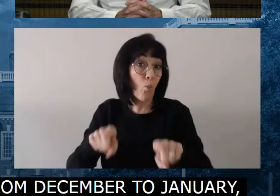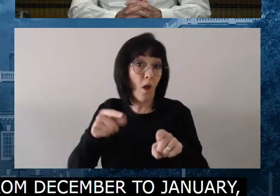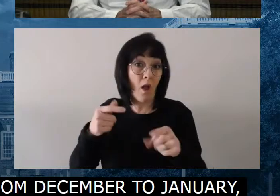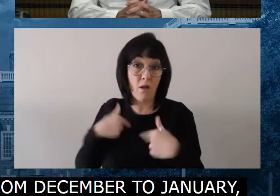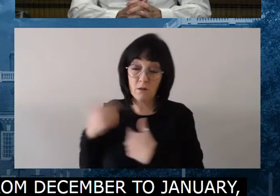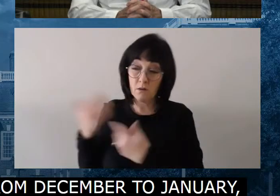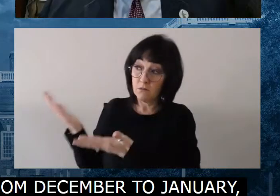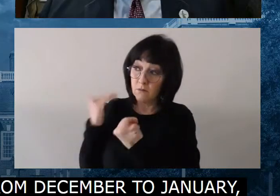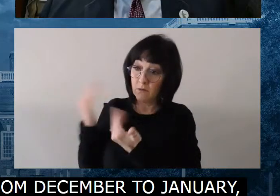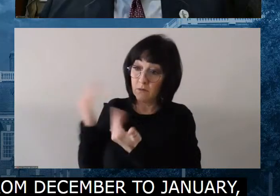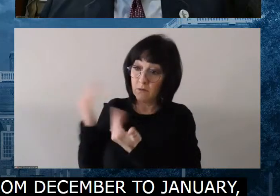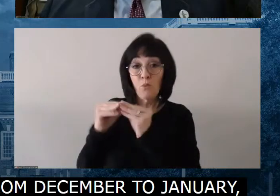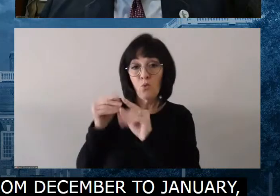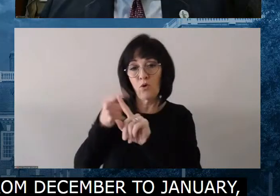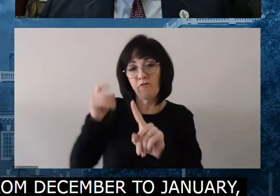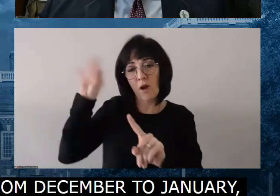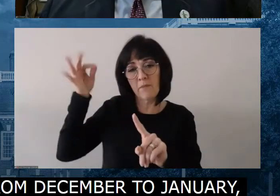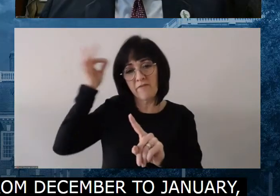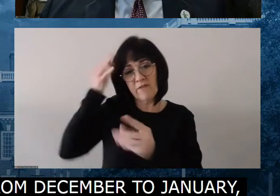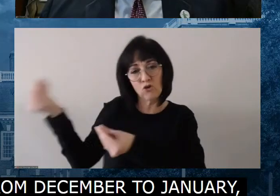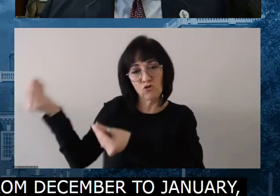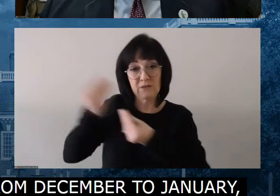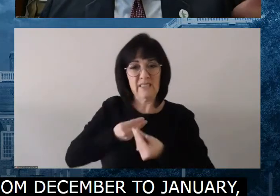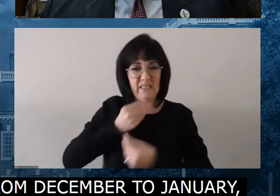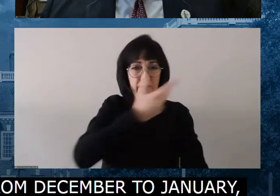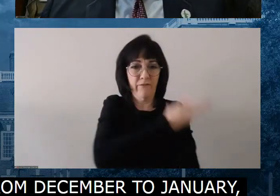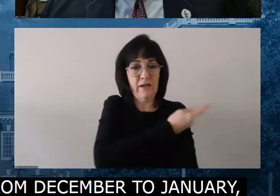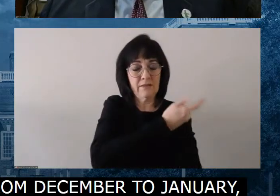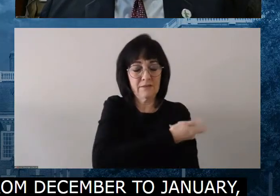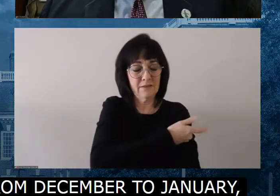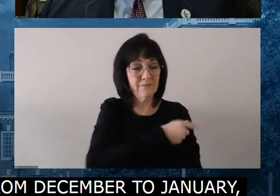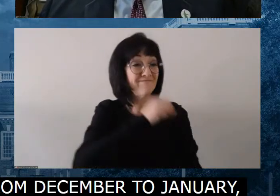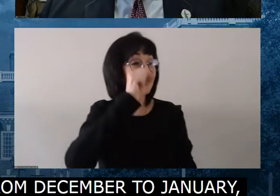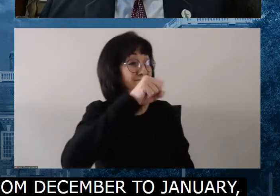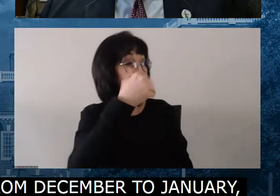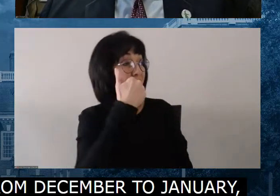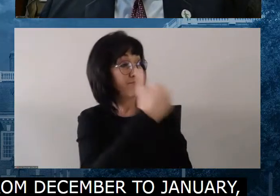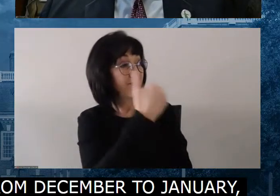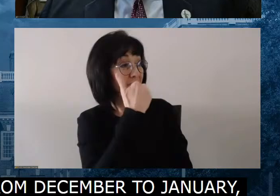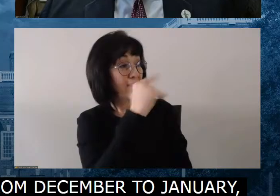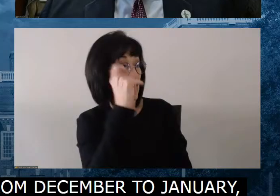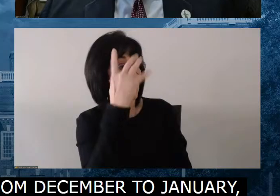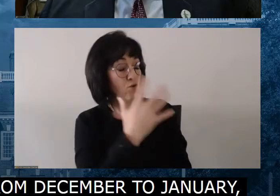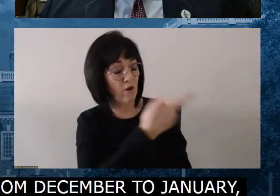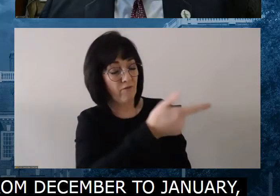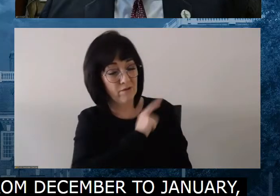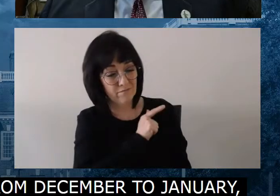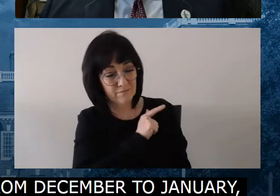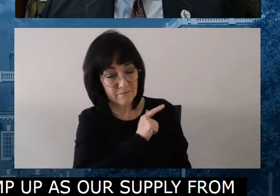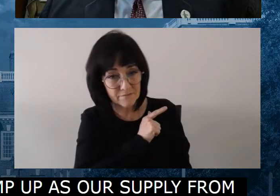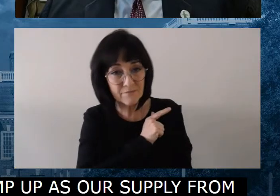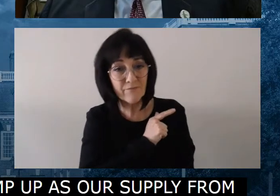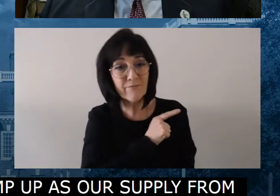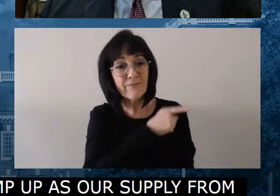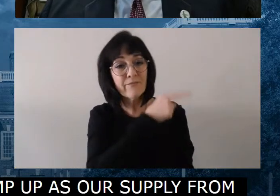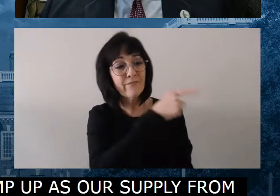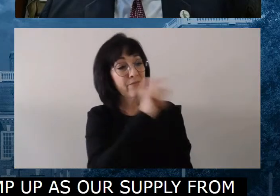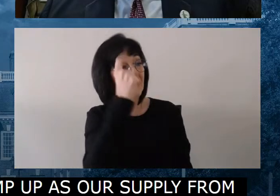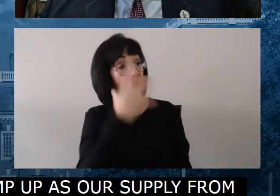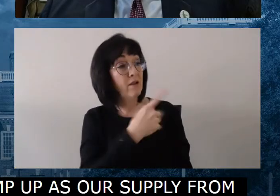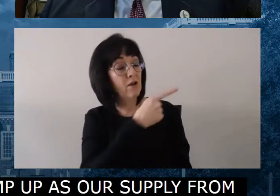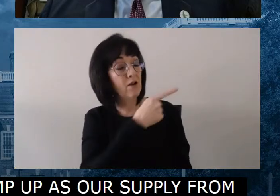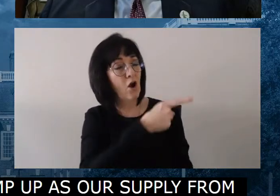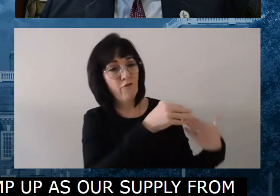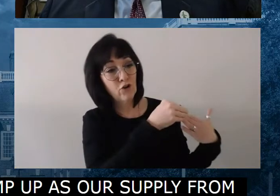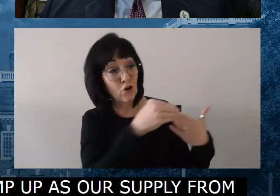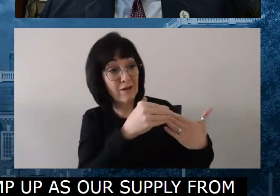up. AJ? All right, thank you, sir. Good afternoon, everybody. So Governor kind of led me in really well to what we're going to talk about today